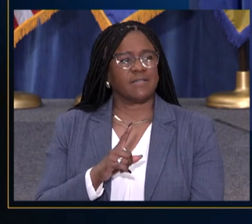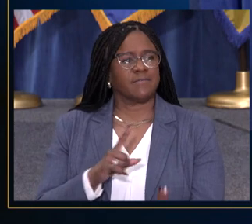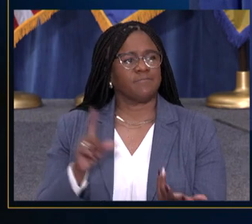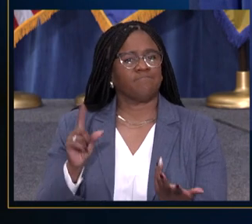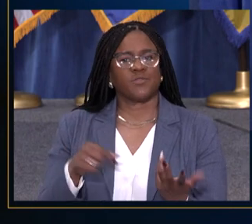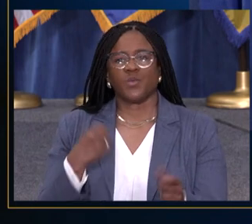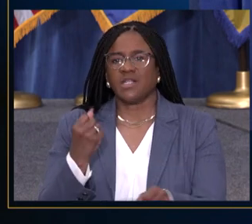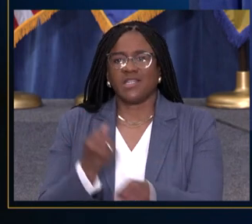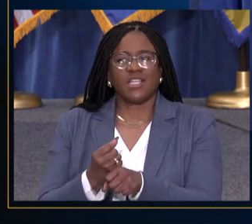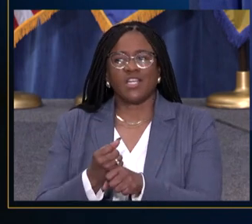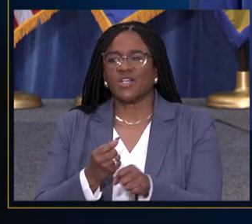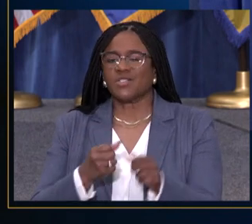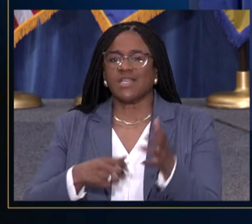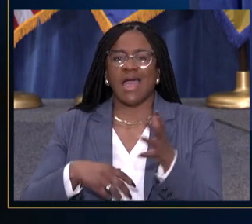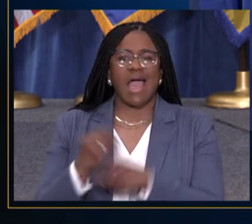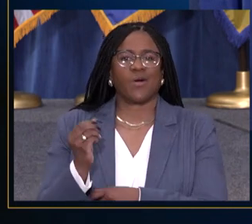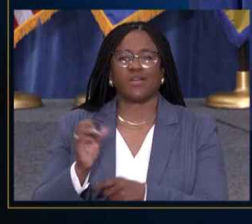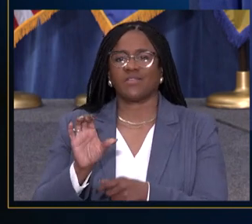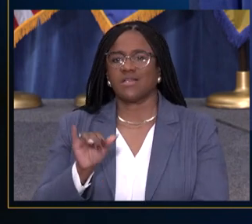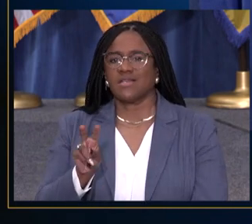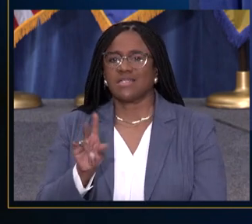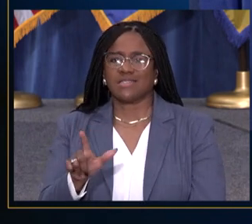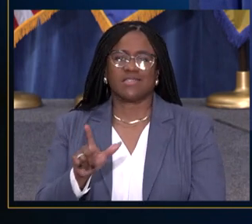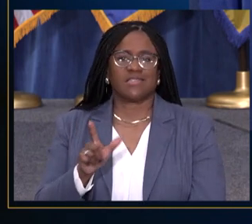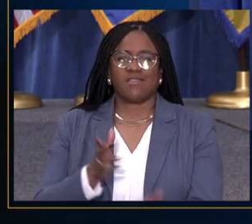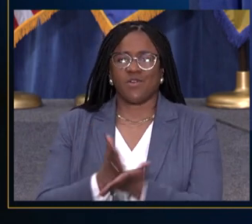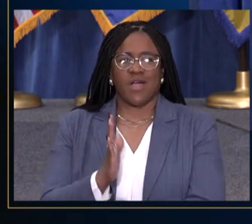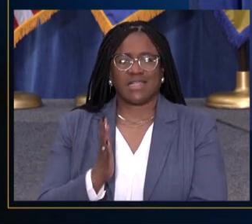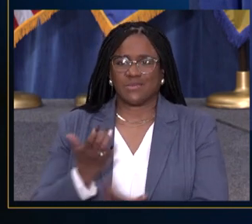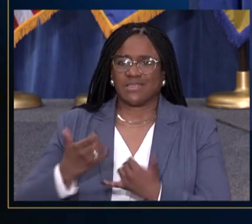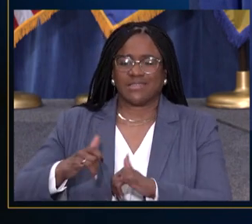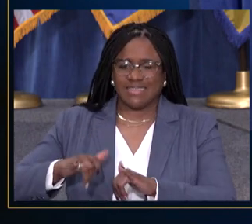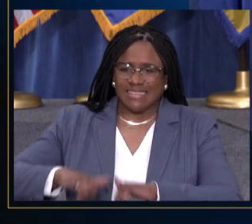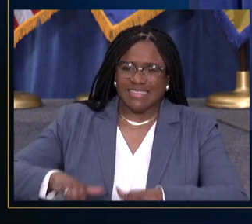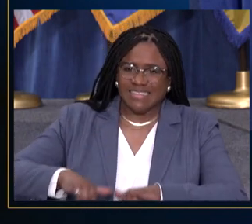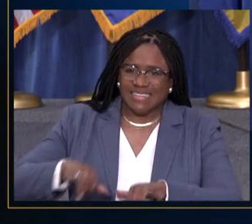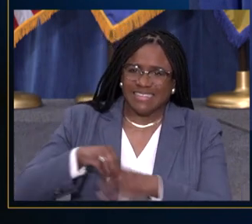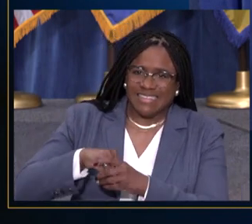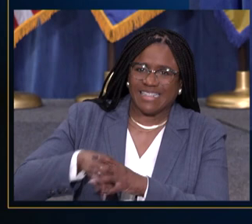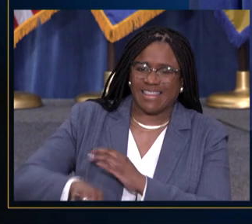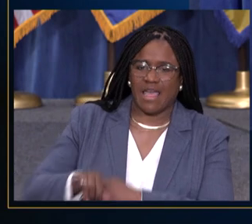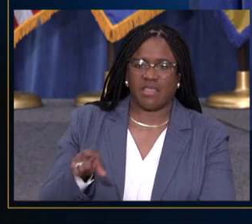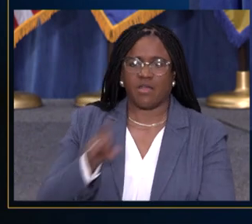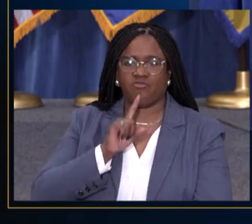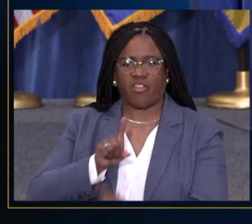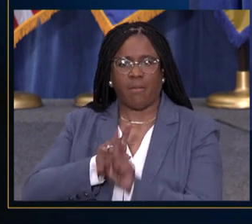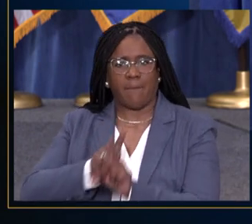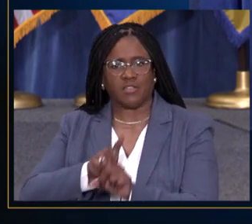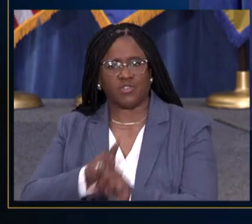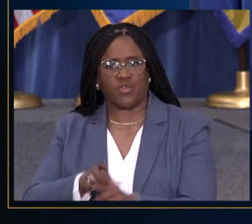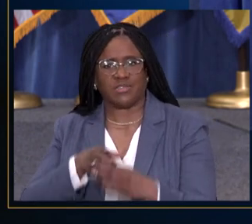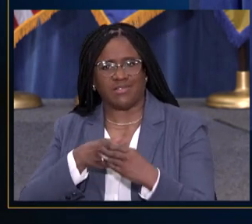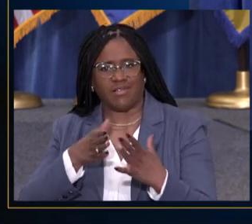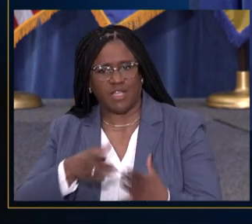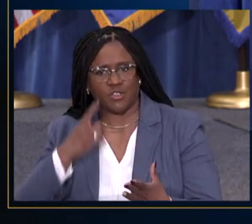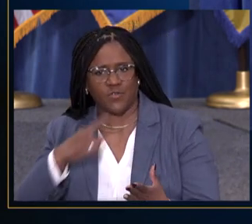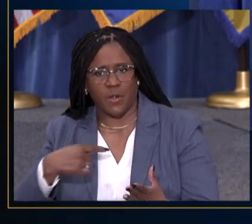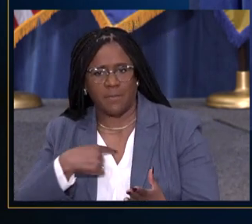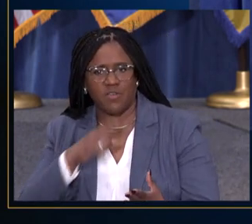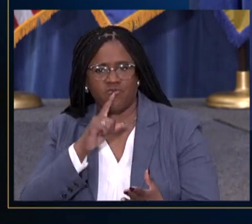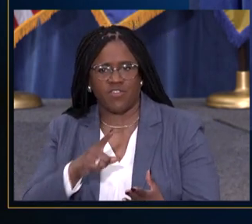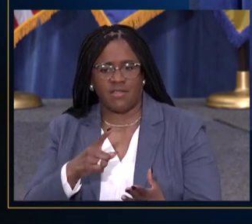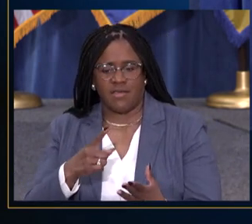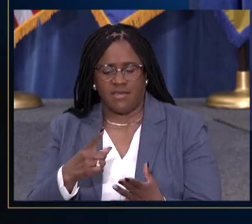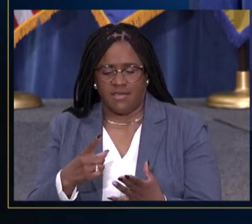out of the height of the civil rights movement. And they served as mentors and leaders who poured into